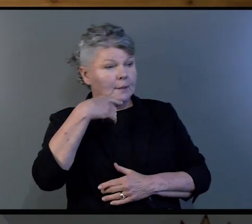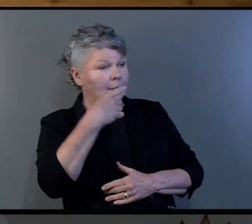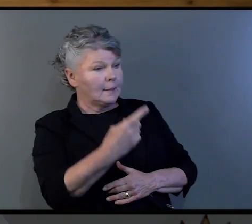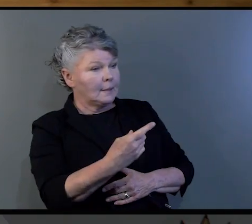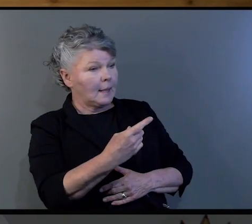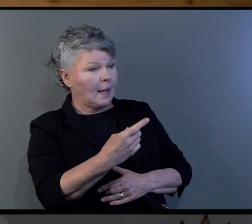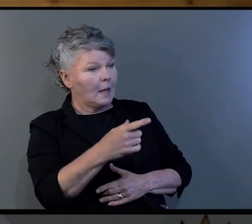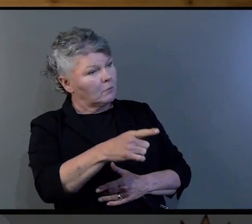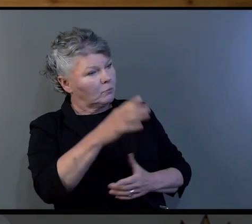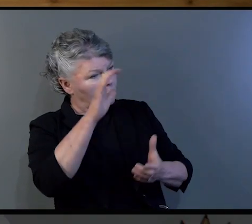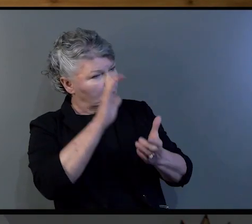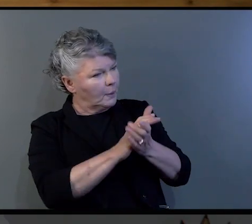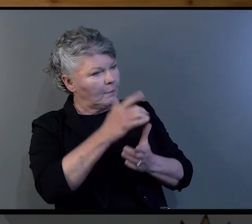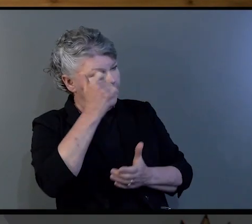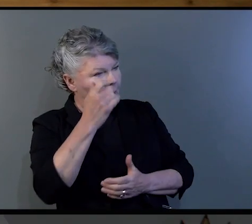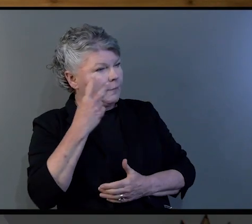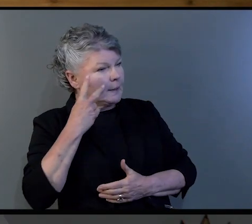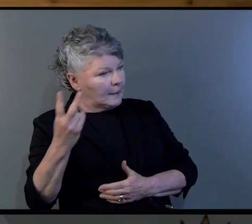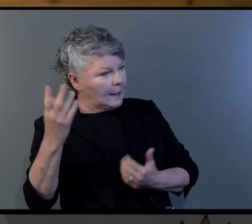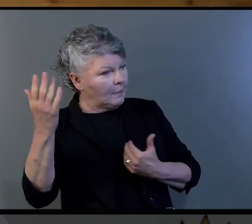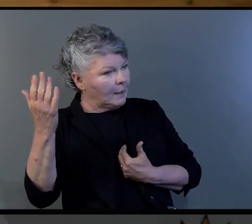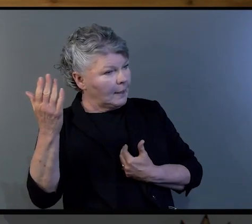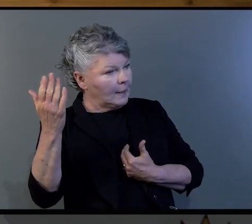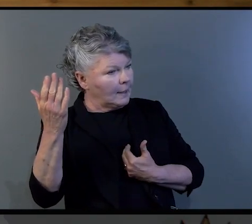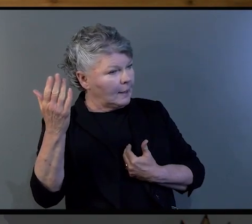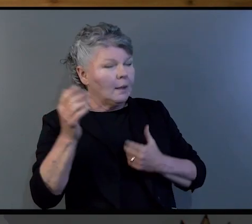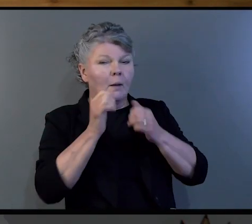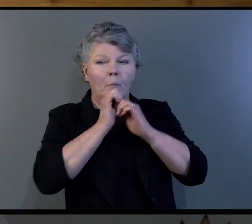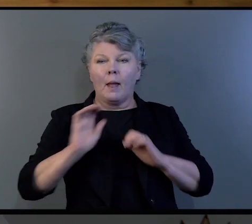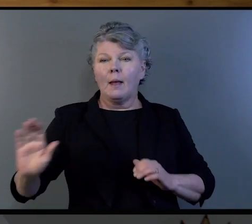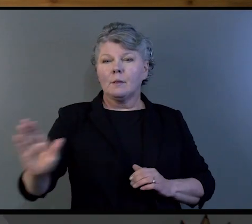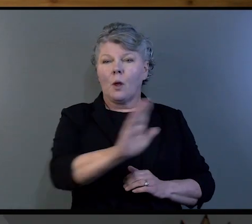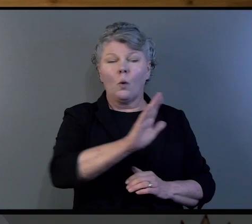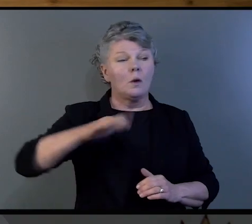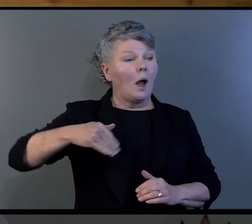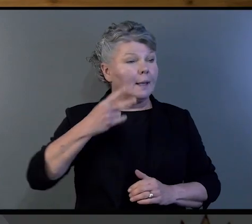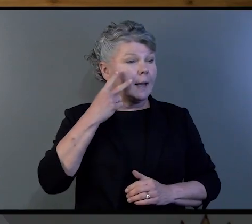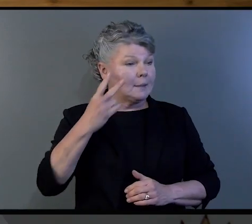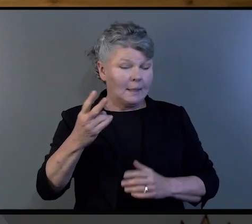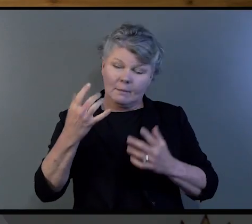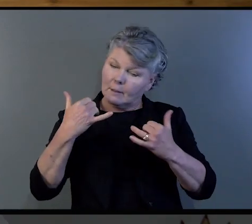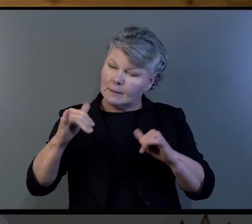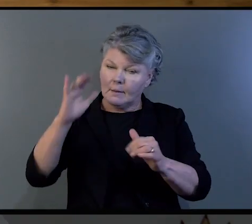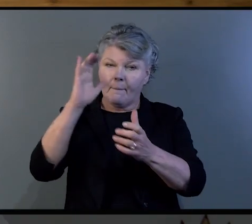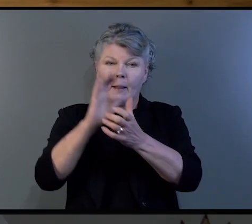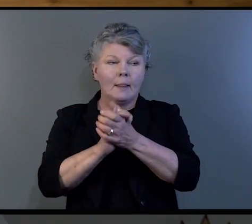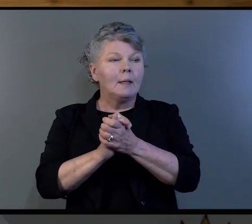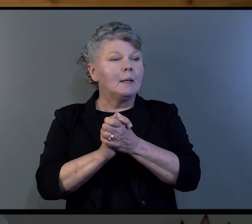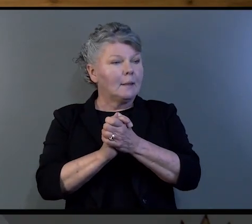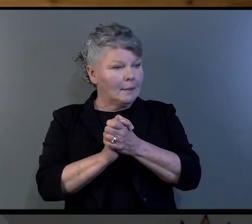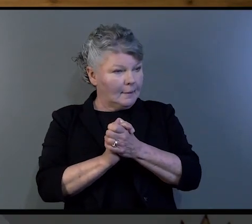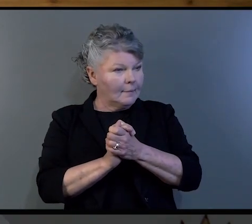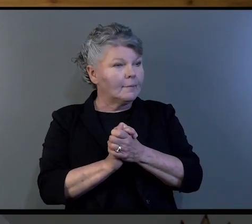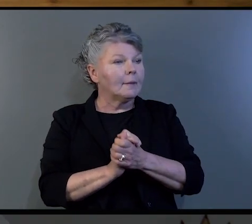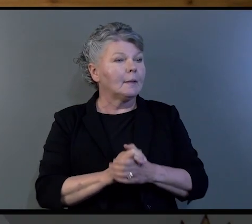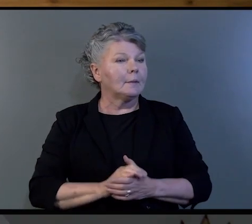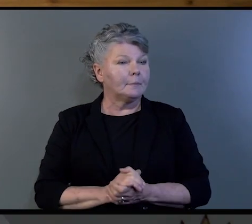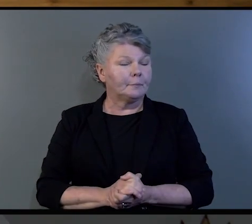Jesus said to him, "Have you believed because you have seen me? Blessed are those who have not seen and yet have